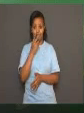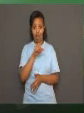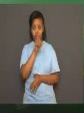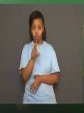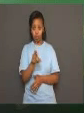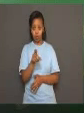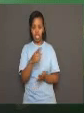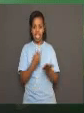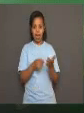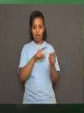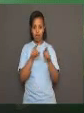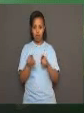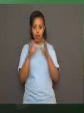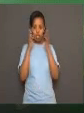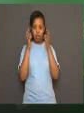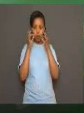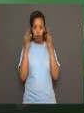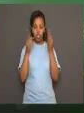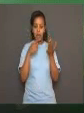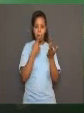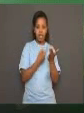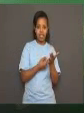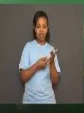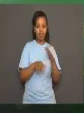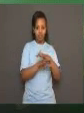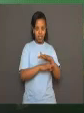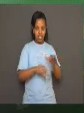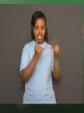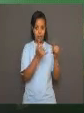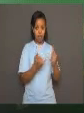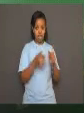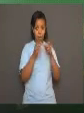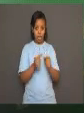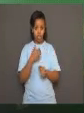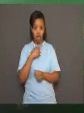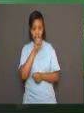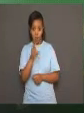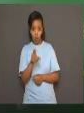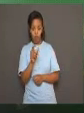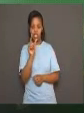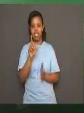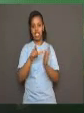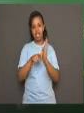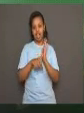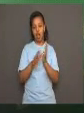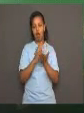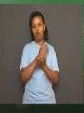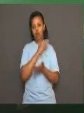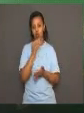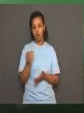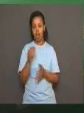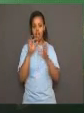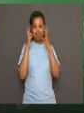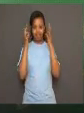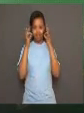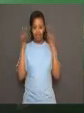to distinguish the cats in this category? Take a moment to separate the